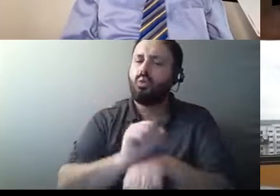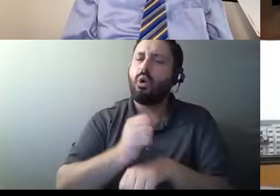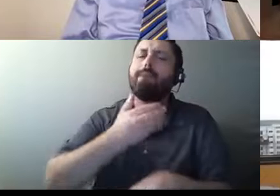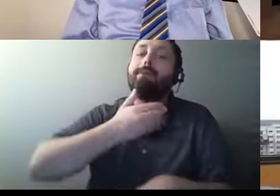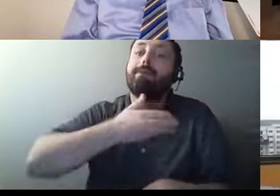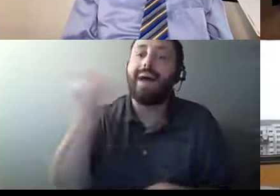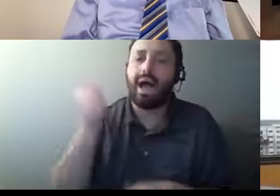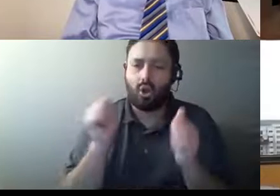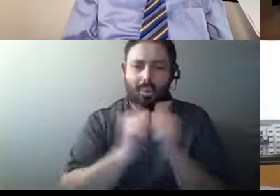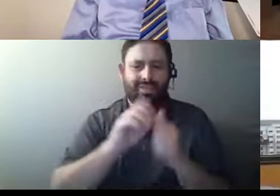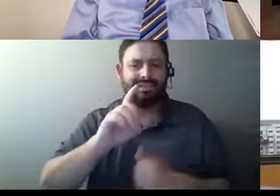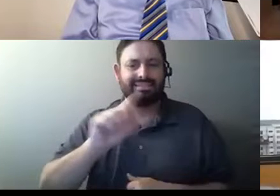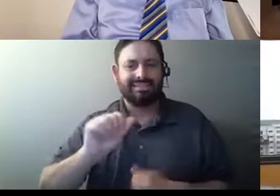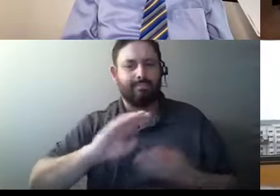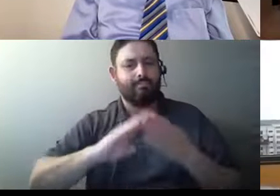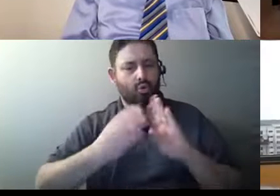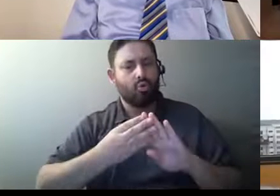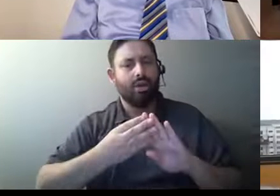city level?